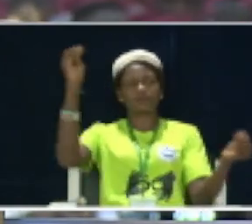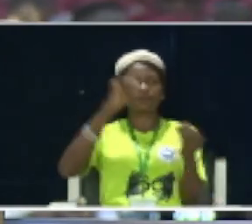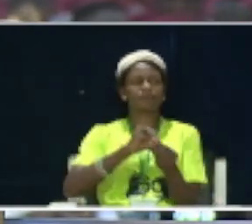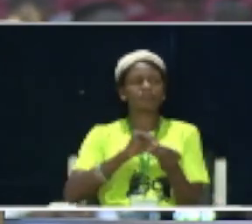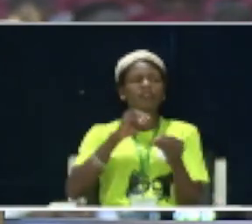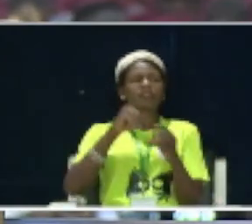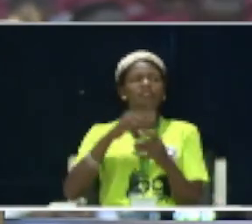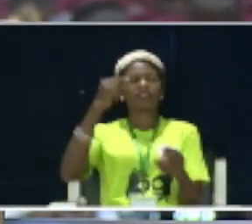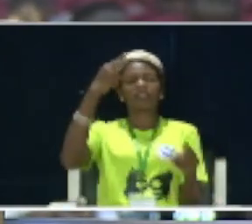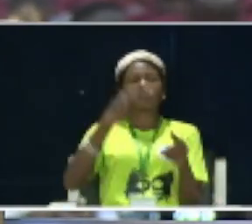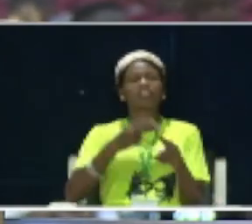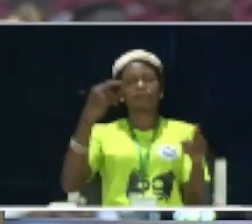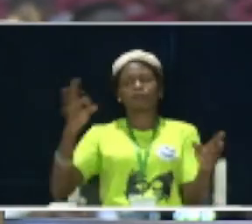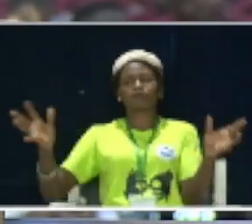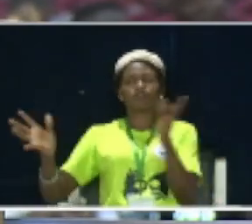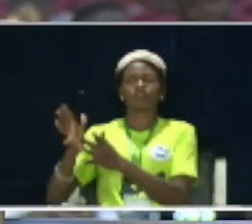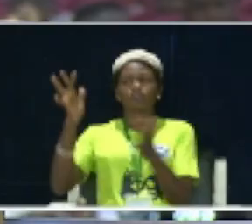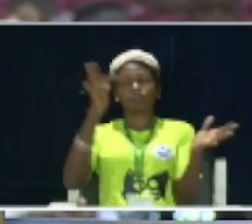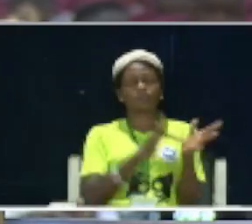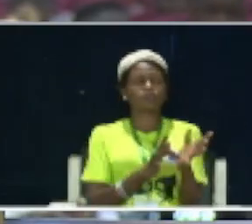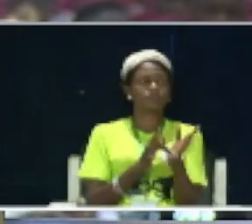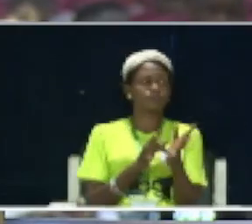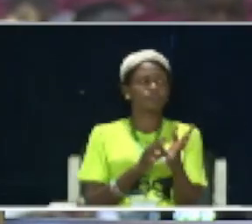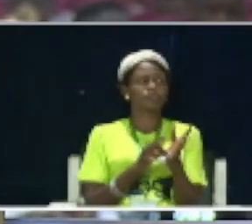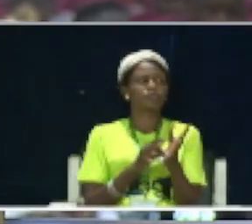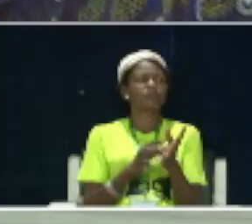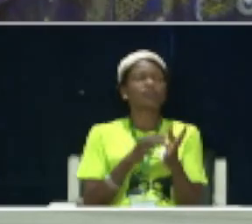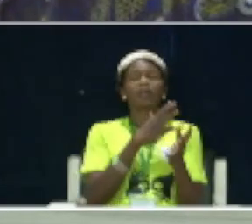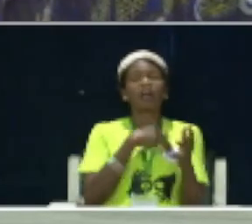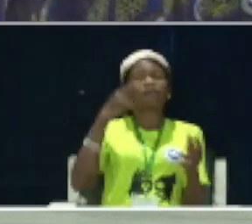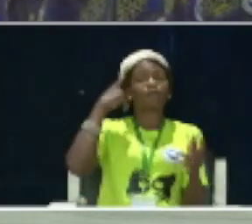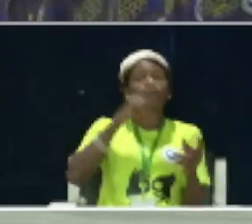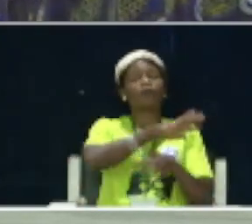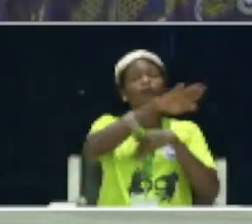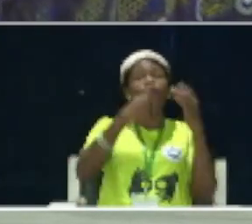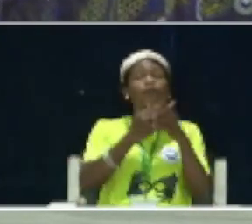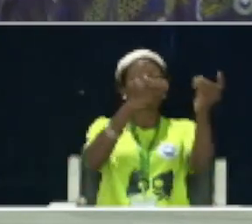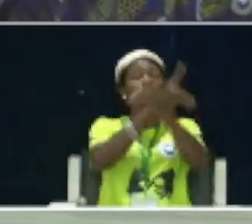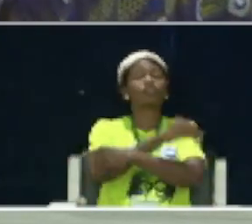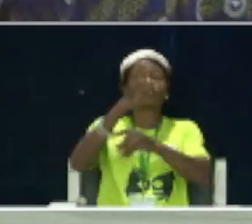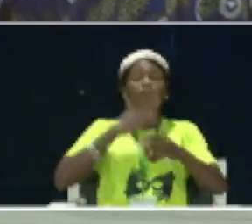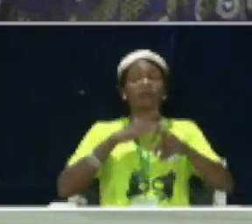In the name of Jesus, and for the rest of my life,